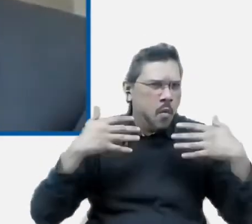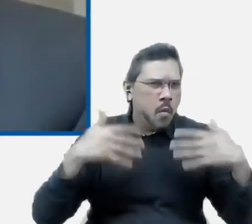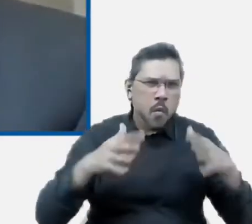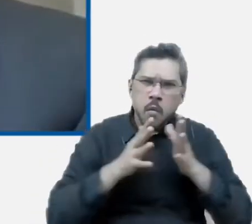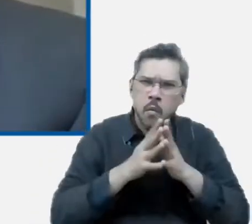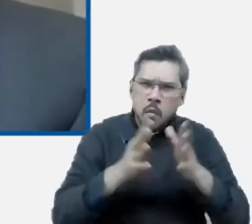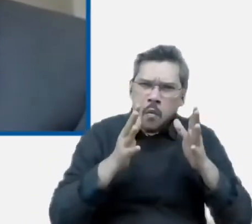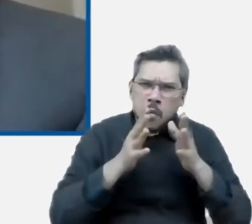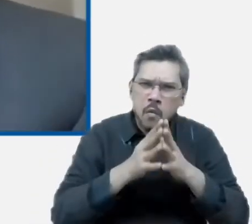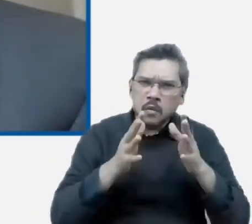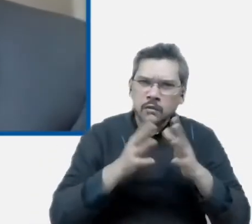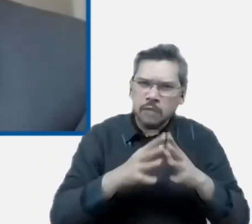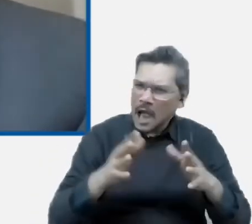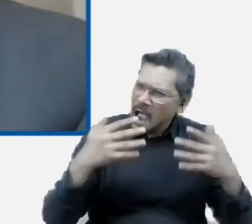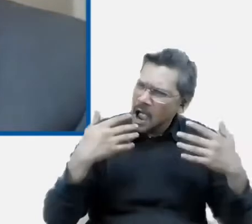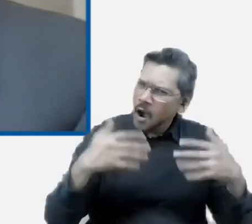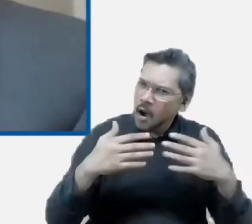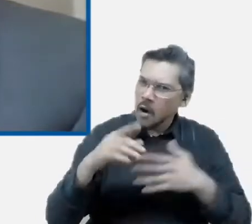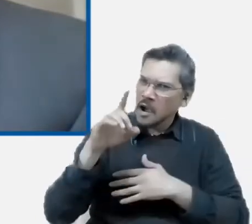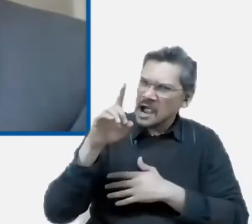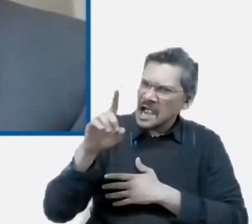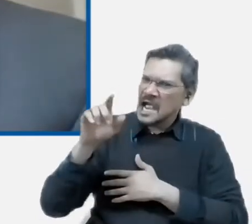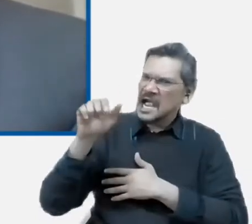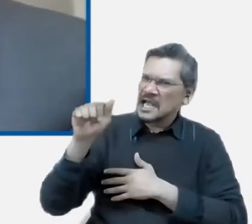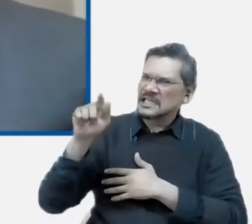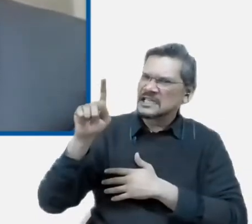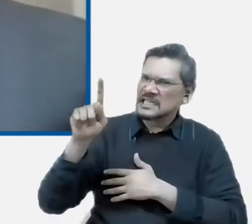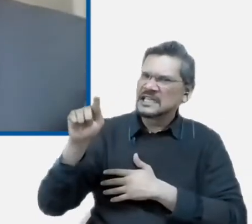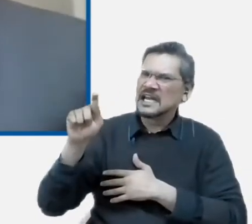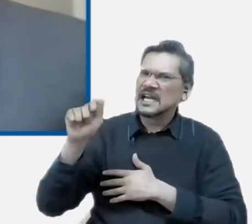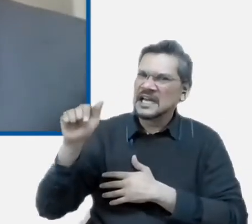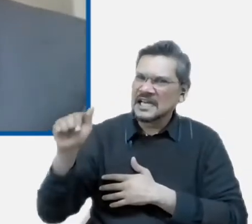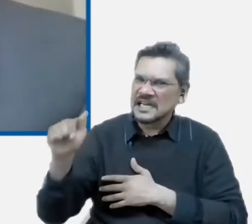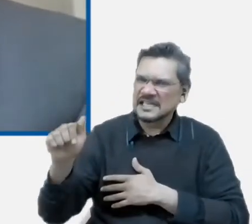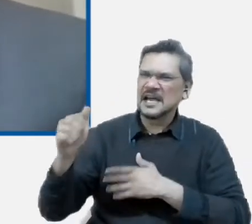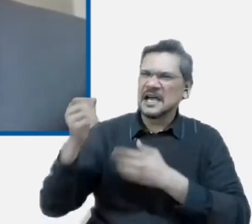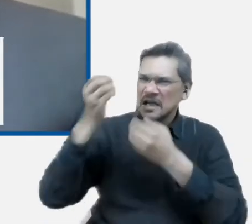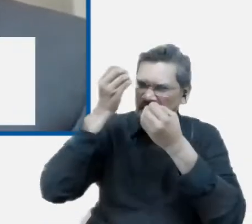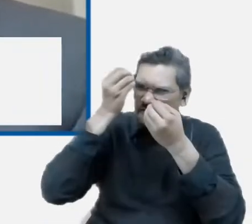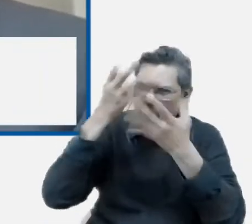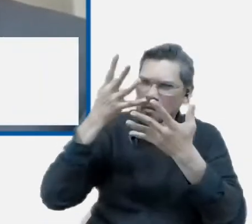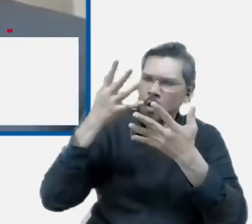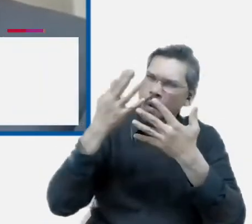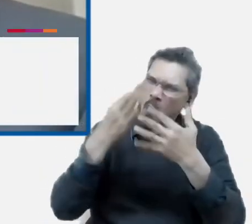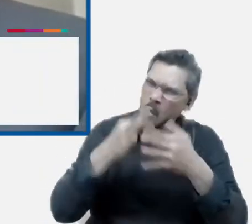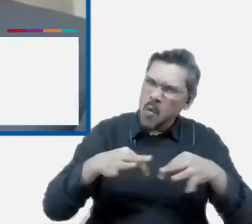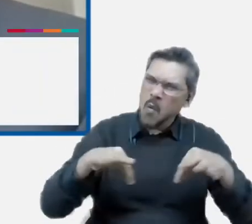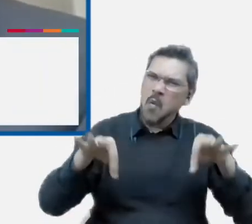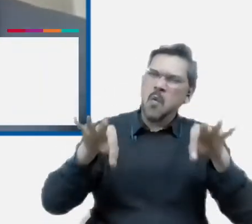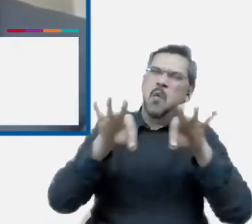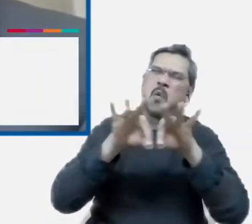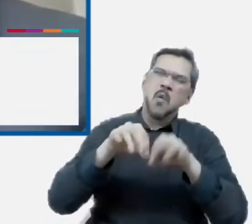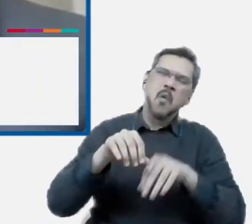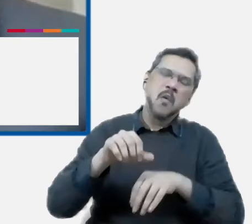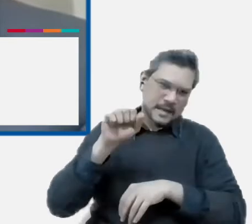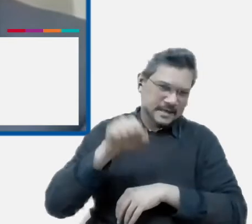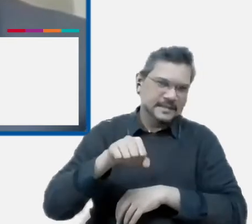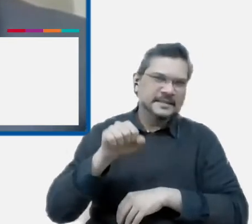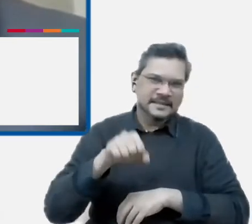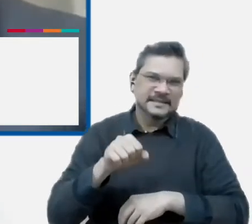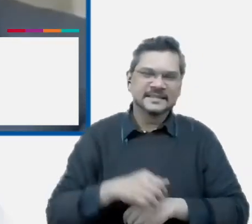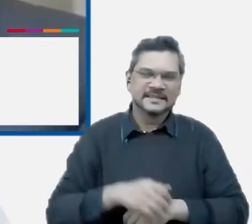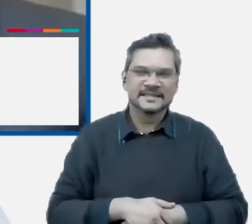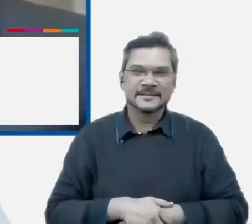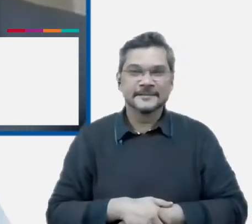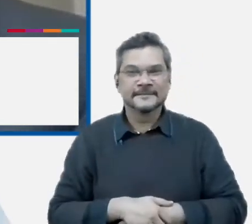Data, and information. This is actually very critical. Okay, so because I'm mindful of the time, and